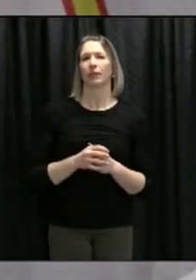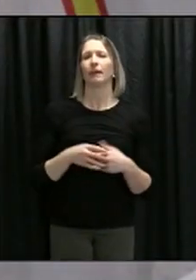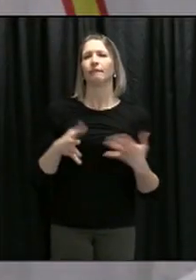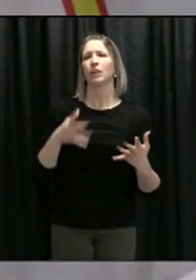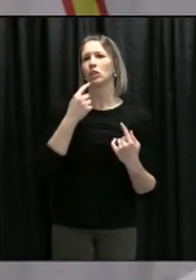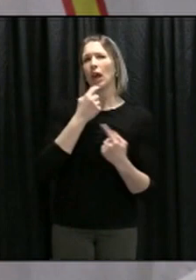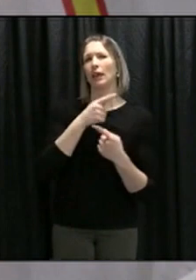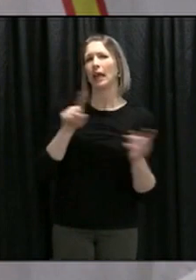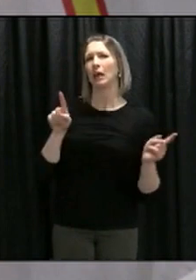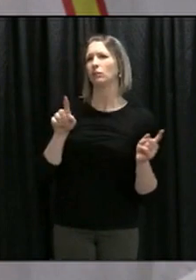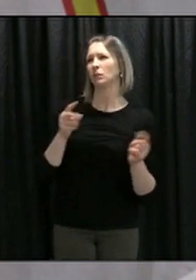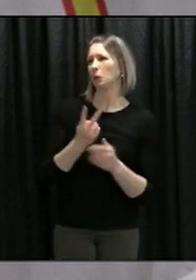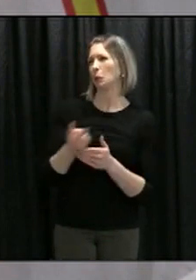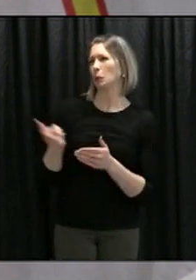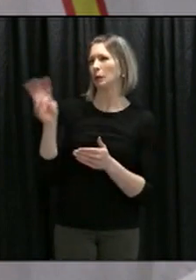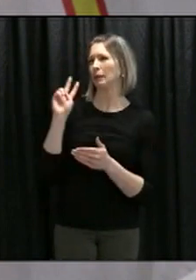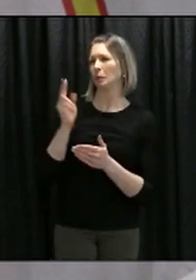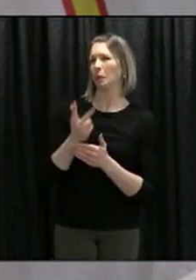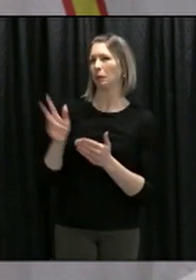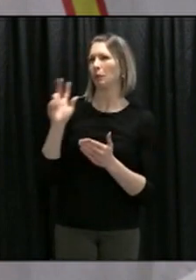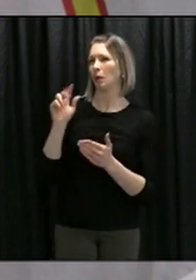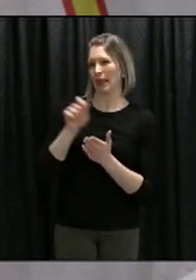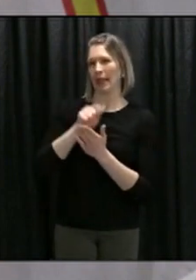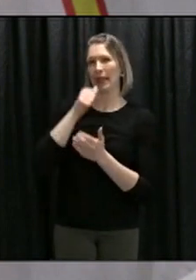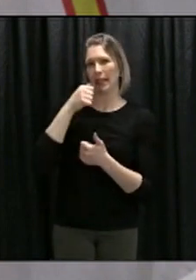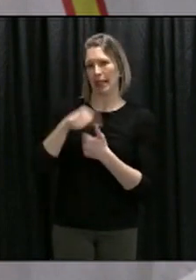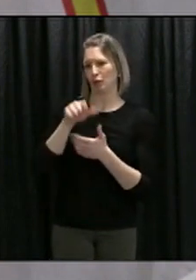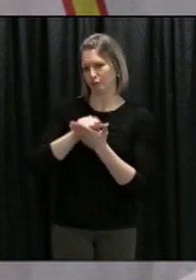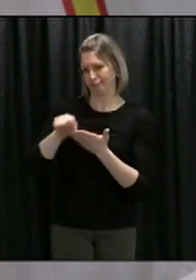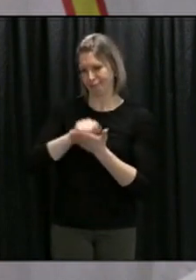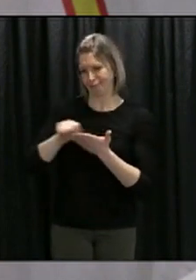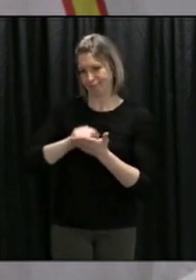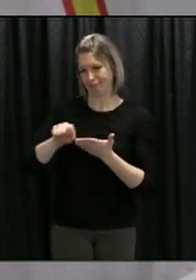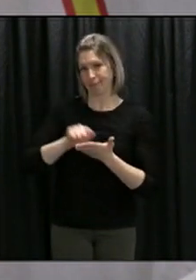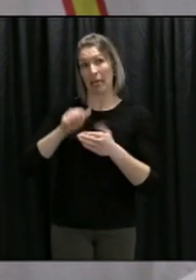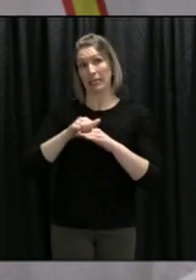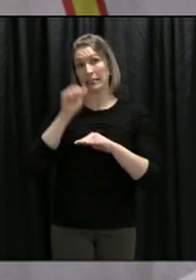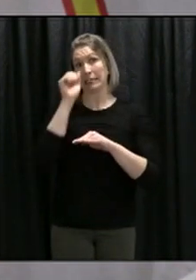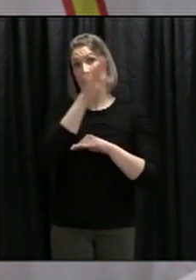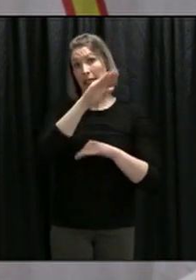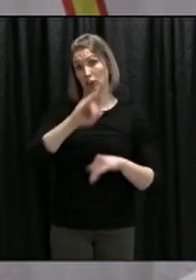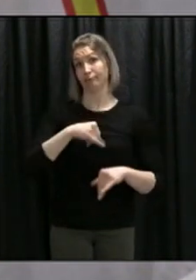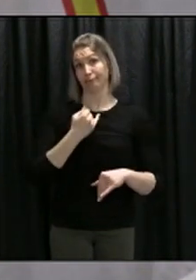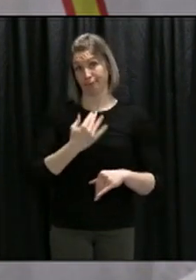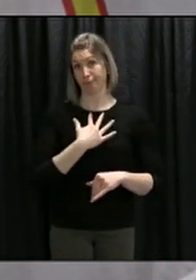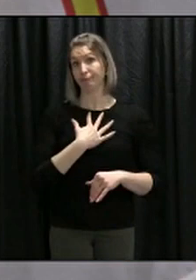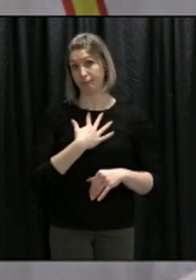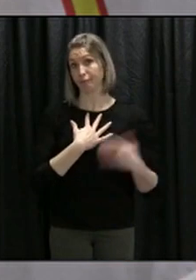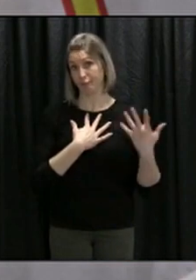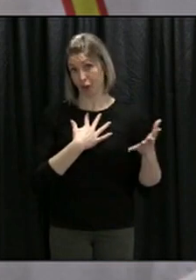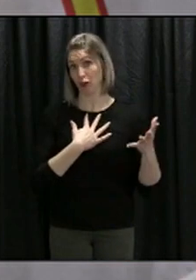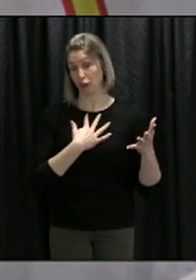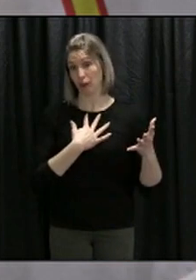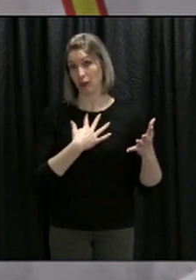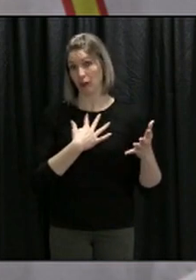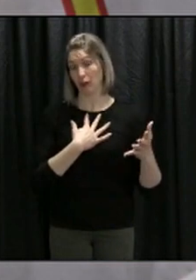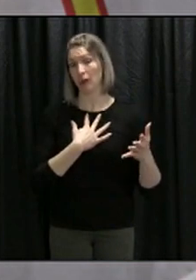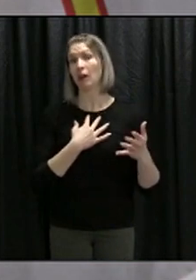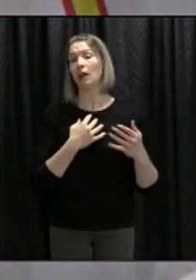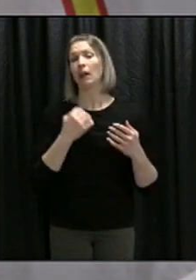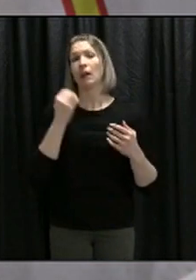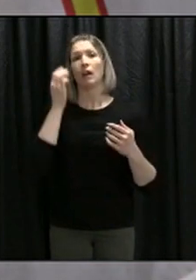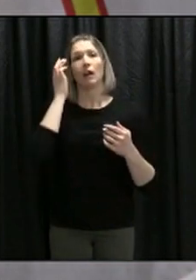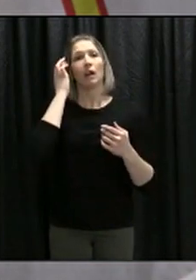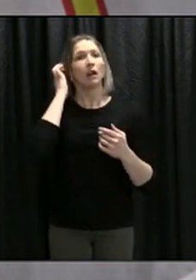difficulty that we had as Newfoundland and Labrador looking to borrow money. So since that time, there's been a number of initiatives, well,